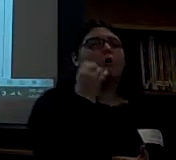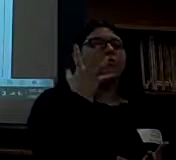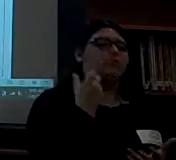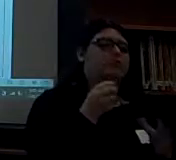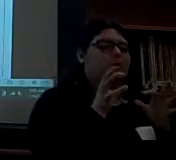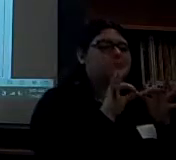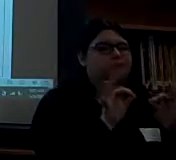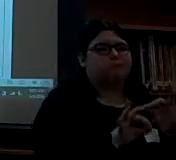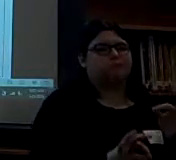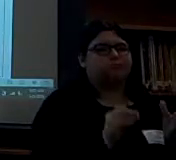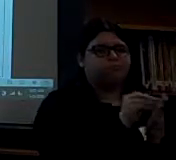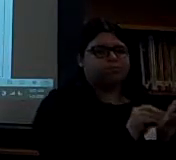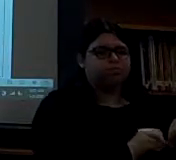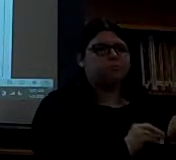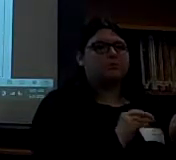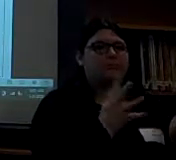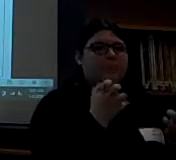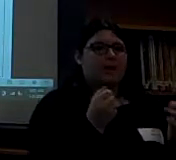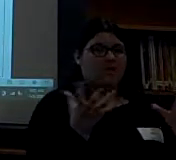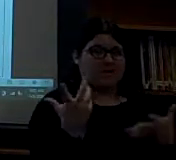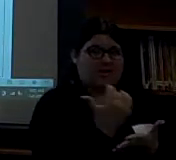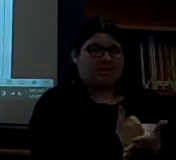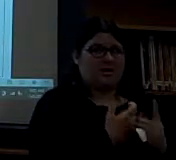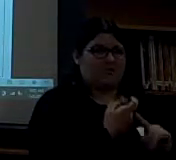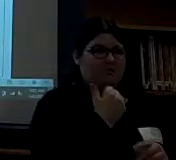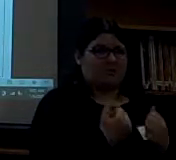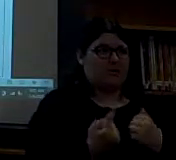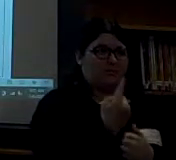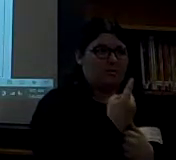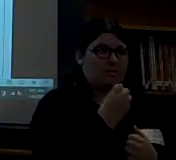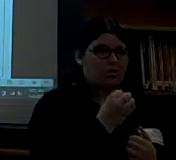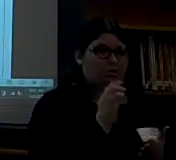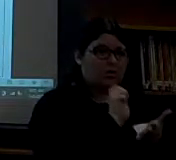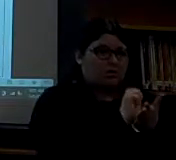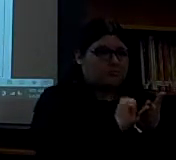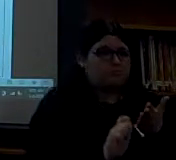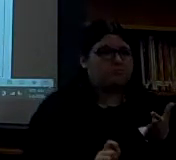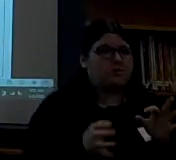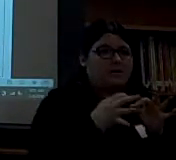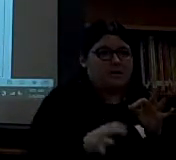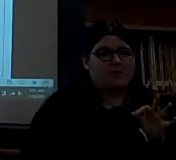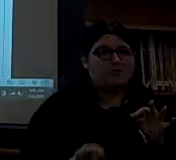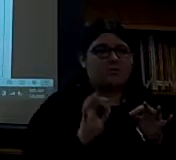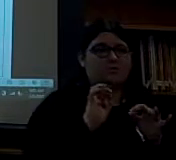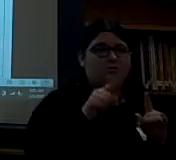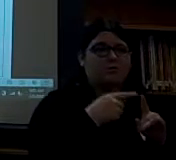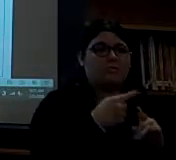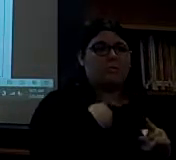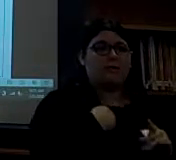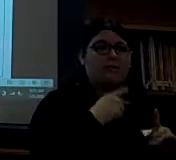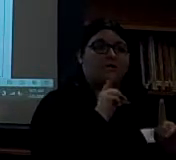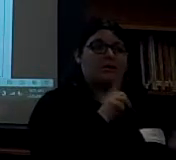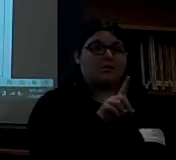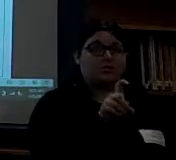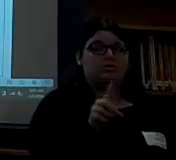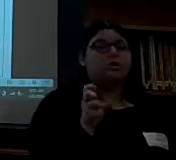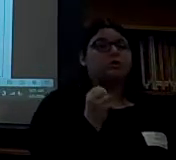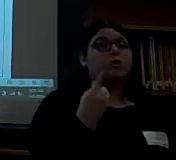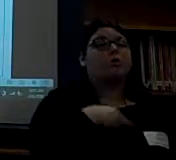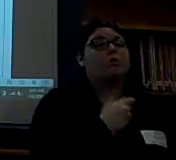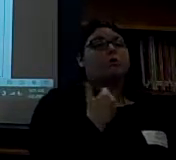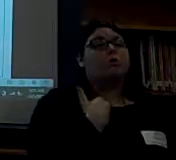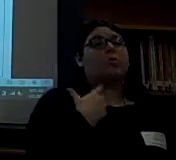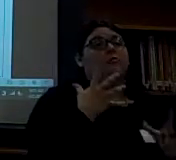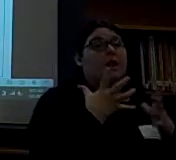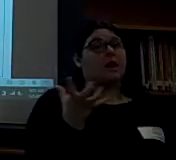that's fine too. But I want to collect those hopefully from everyone at the end. So if you write those comments while I am answering questions. So we do have